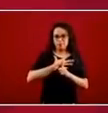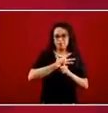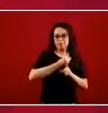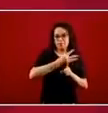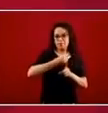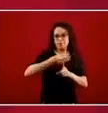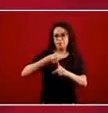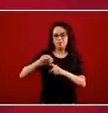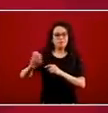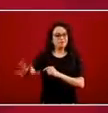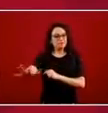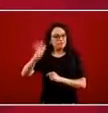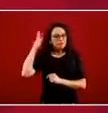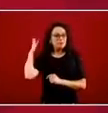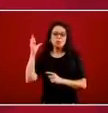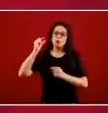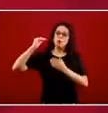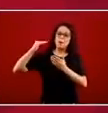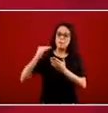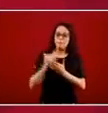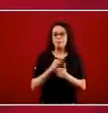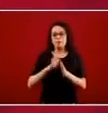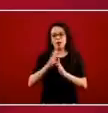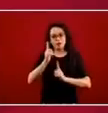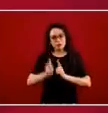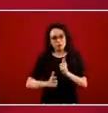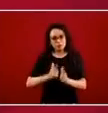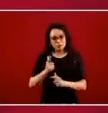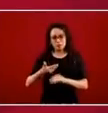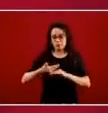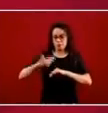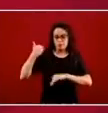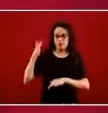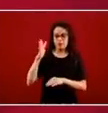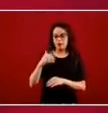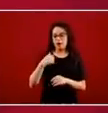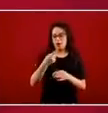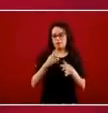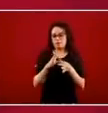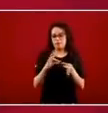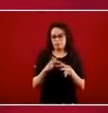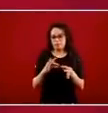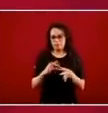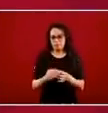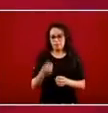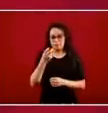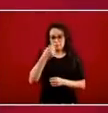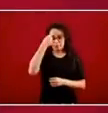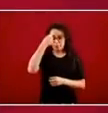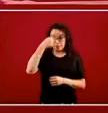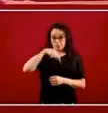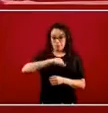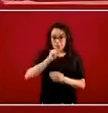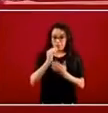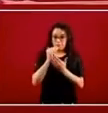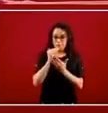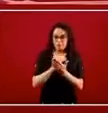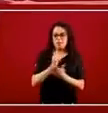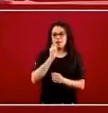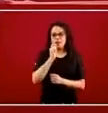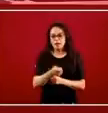the limit is for us to reduce, slow down the contagion rate. We've also said